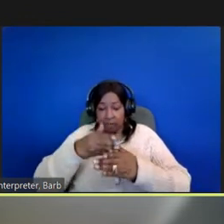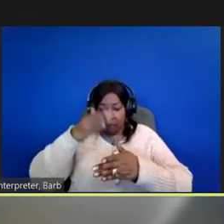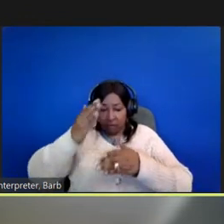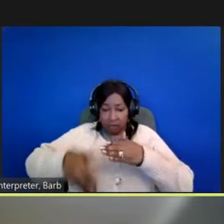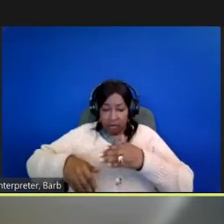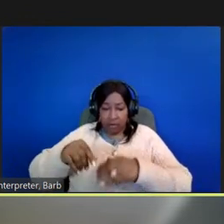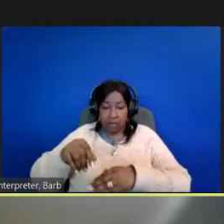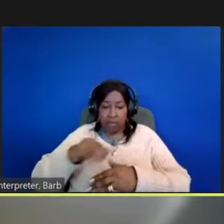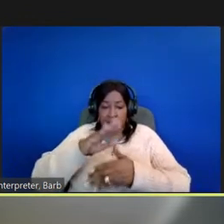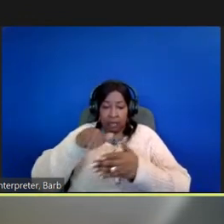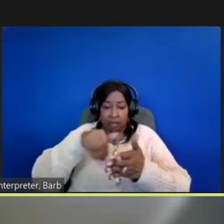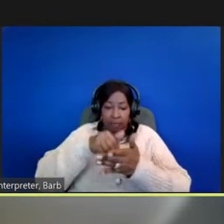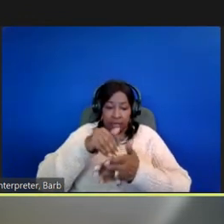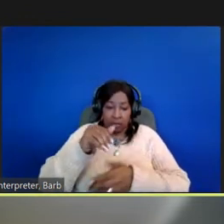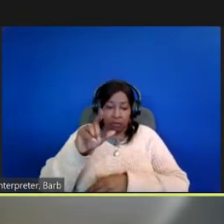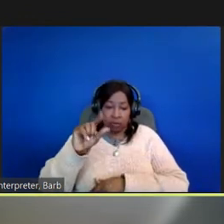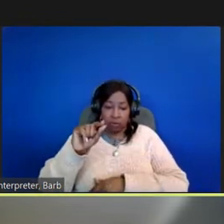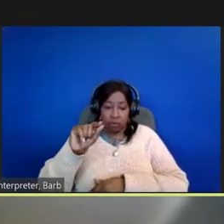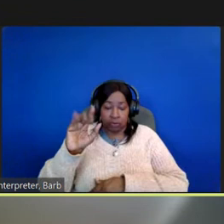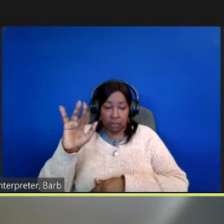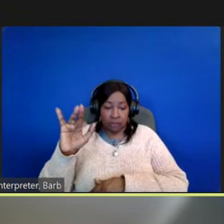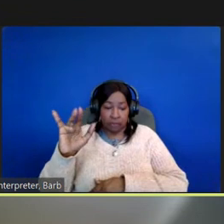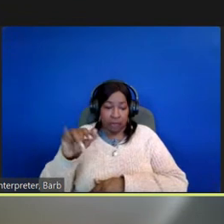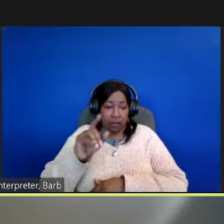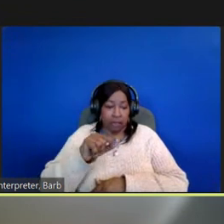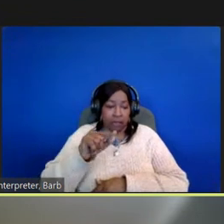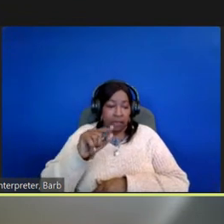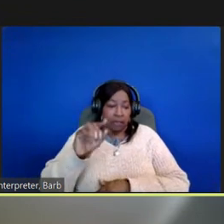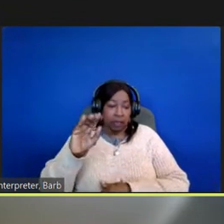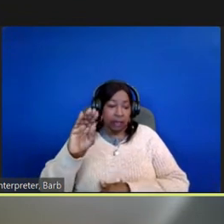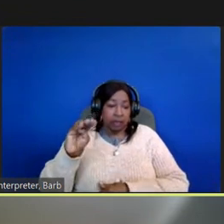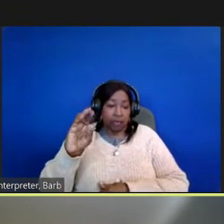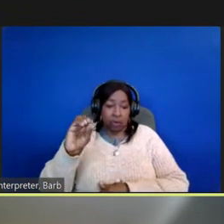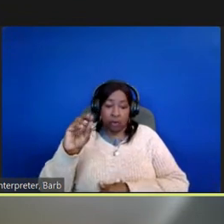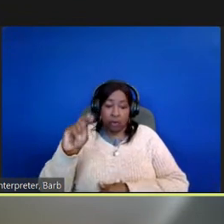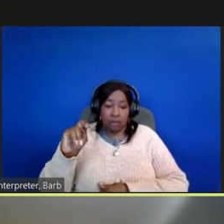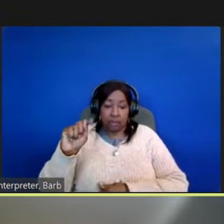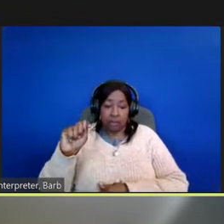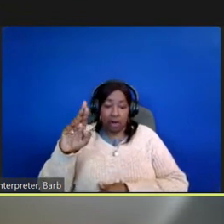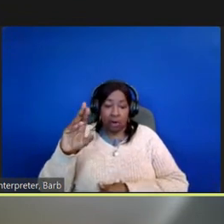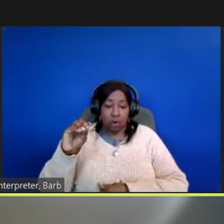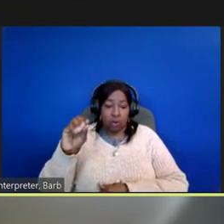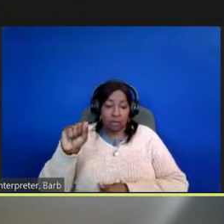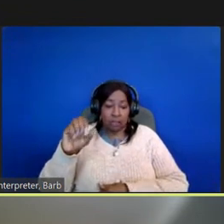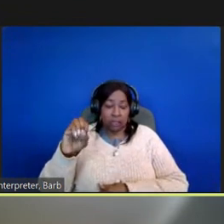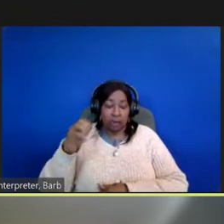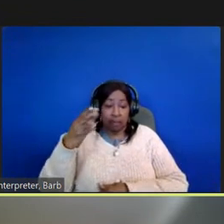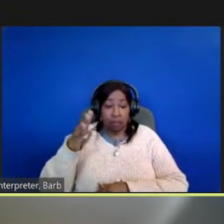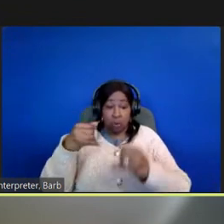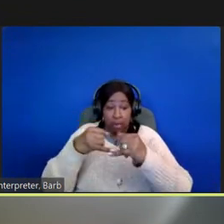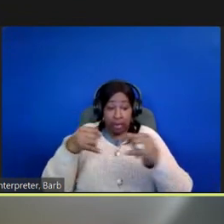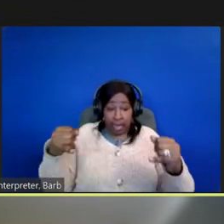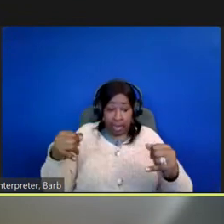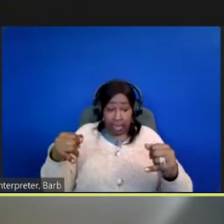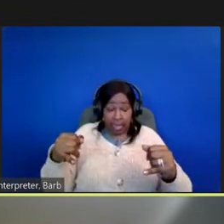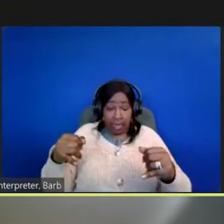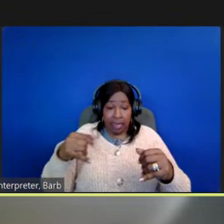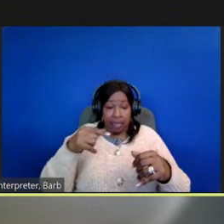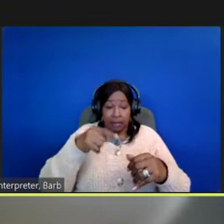2025. Montrose Blue Line Station, we are just about to kick off the design for that station, Montrose on the Kennedy Blue